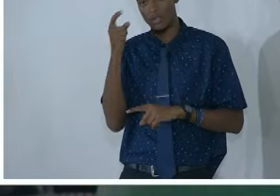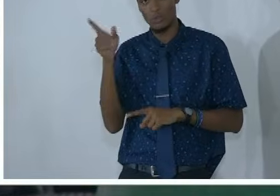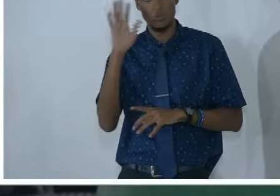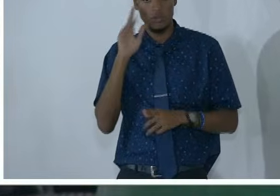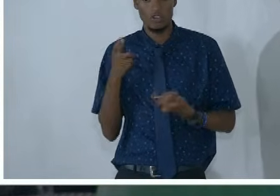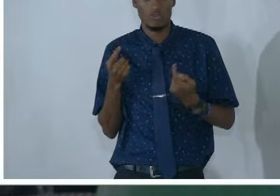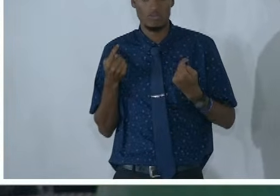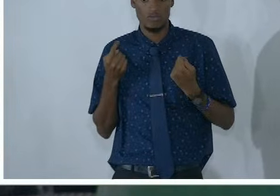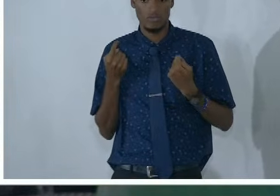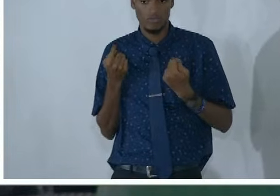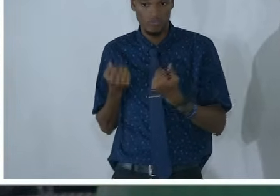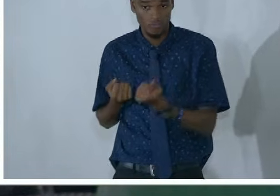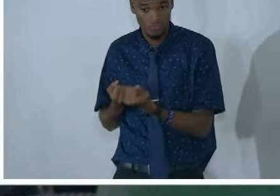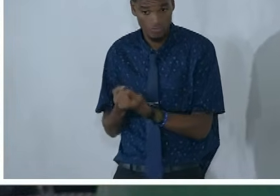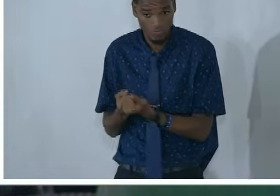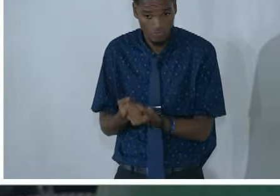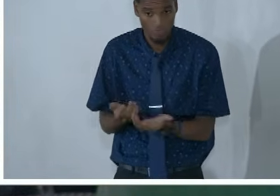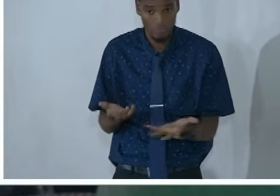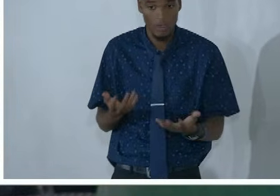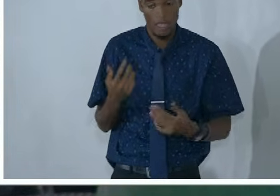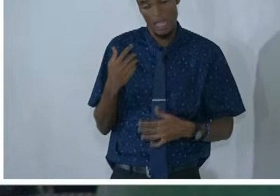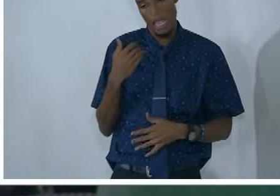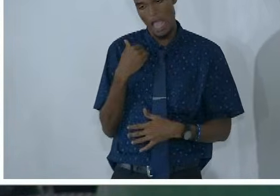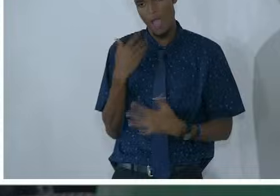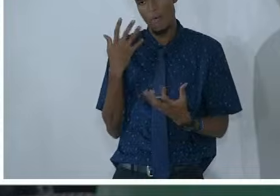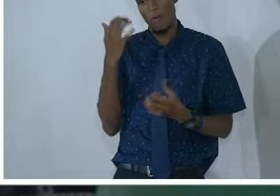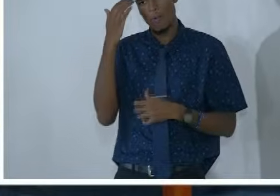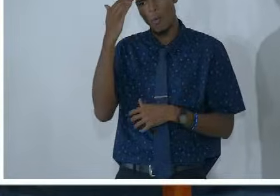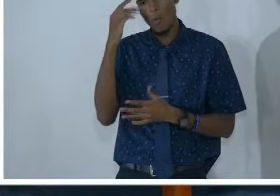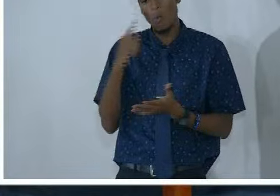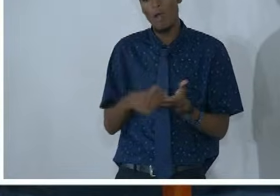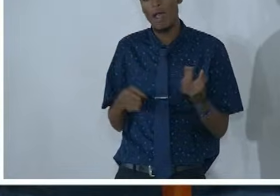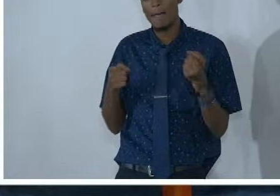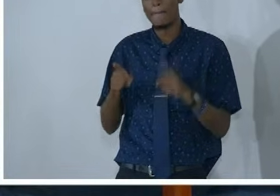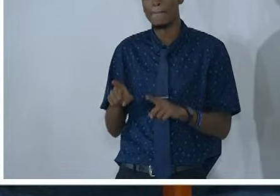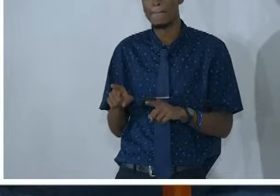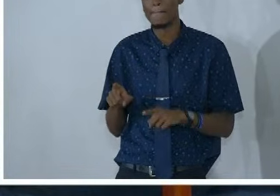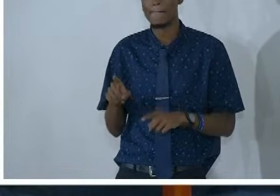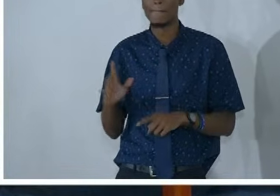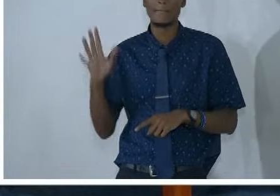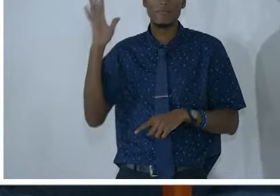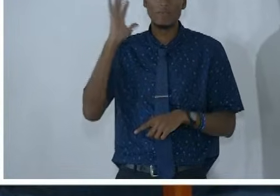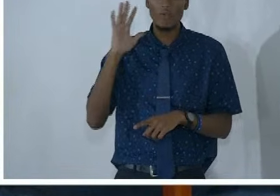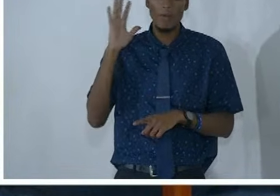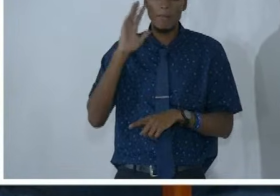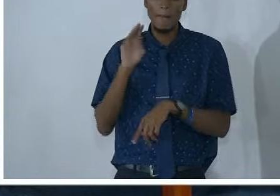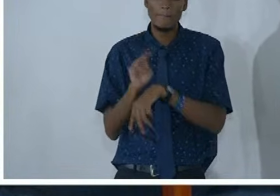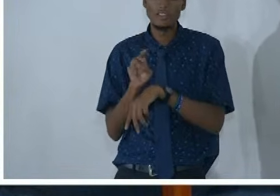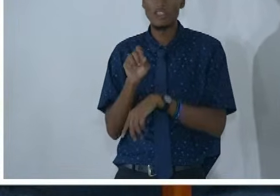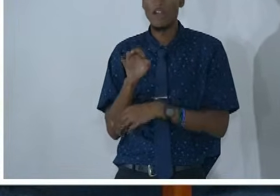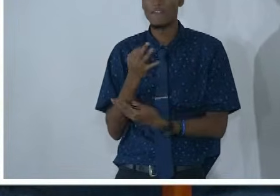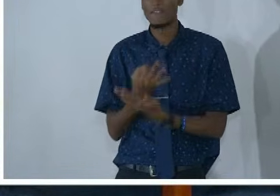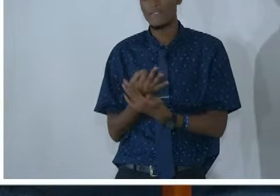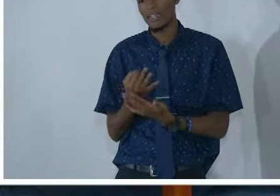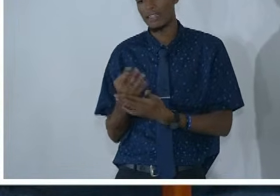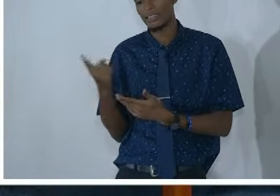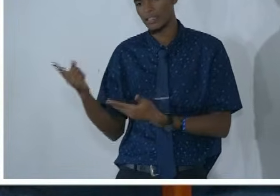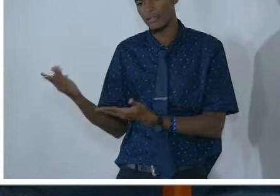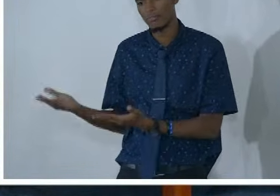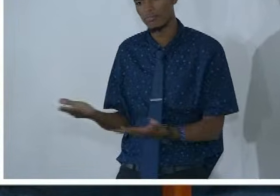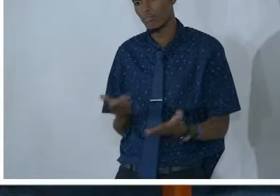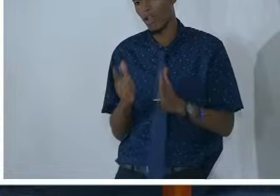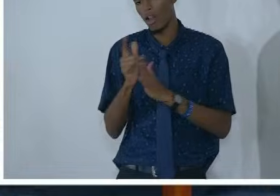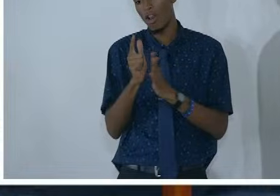So I am mindful, for example, of what happened when the former Minister of Finance brought